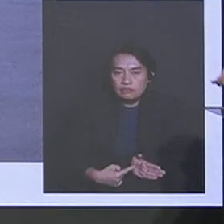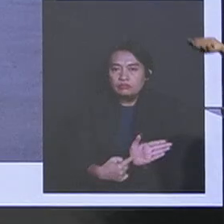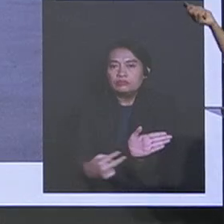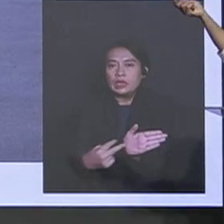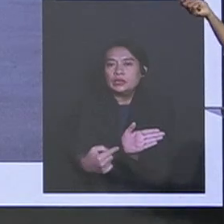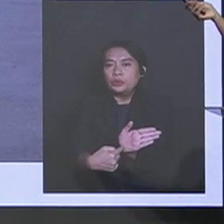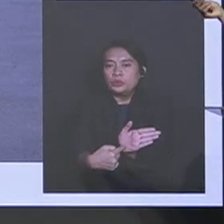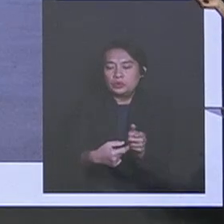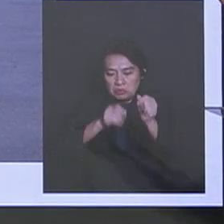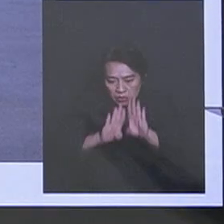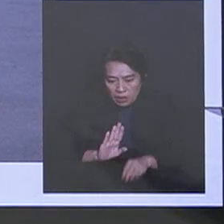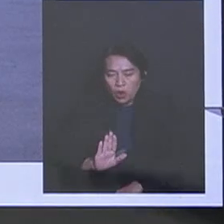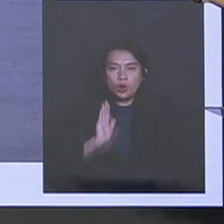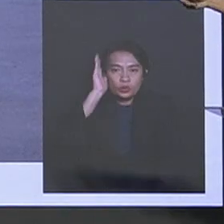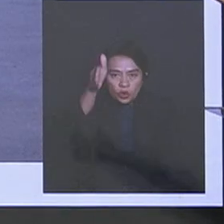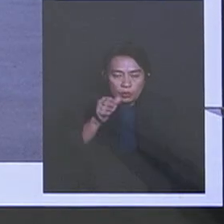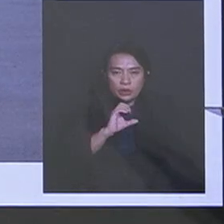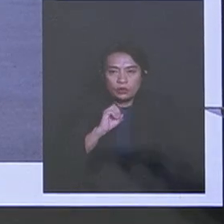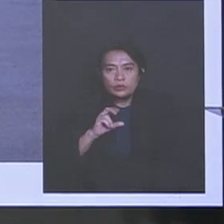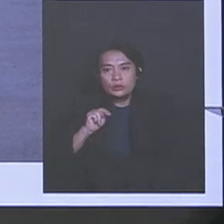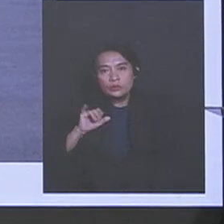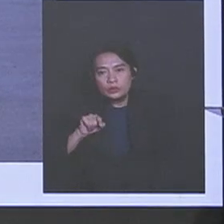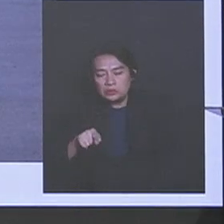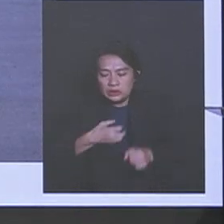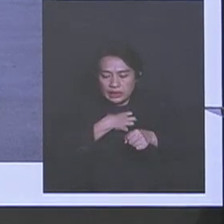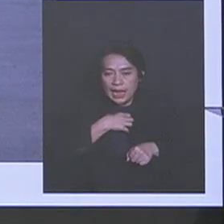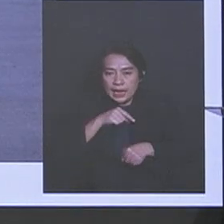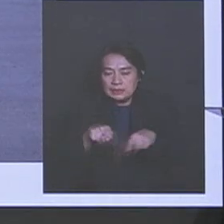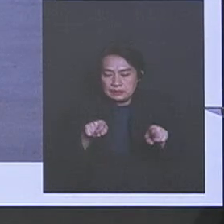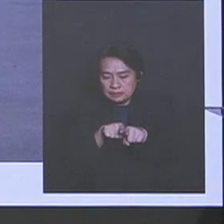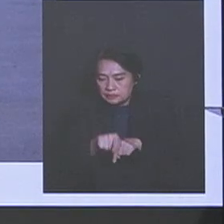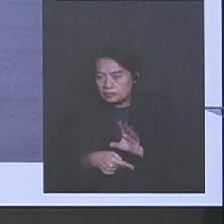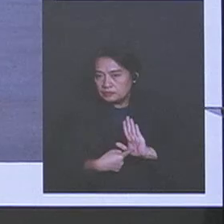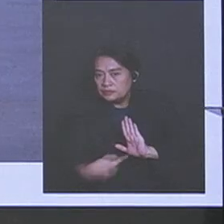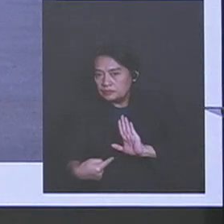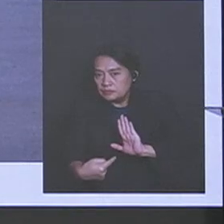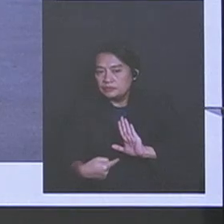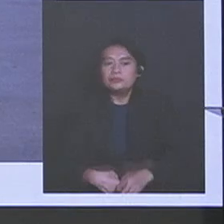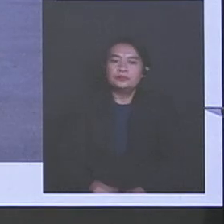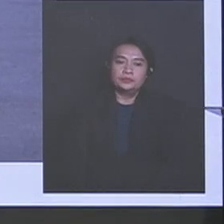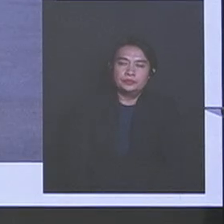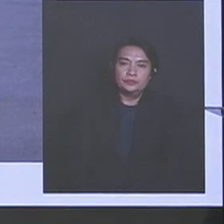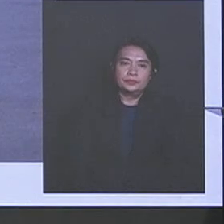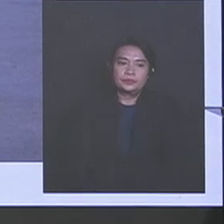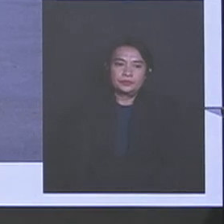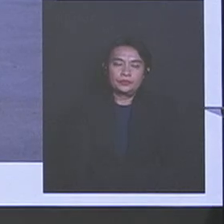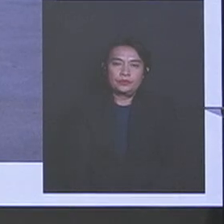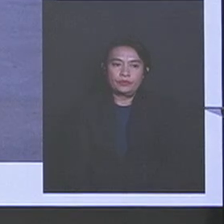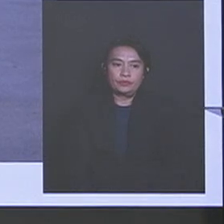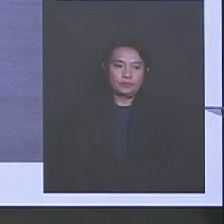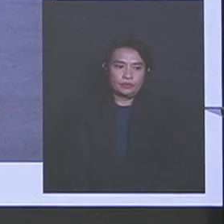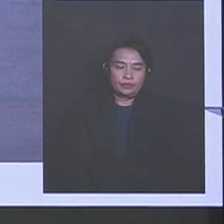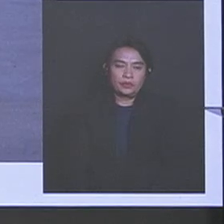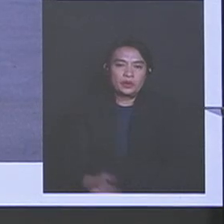future. Another view, this was once a lively place of rides and amusement, but now is used to